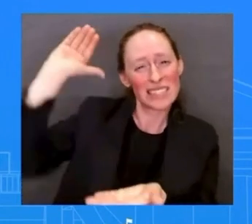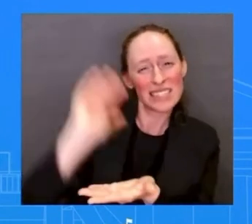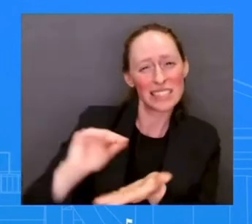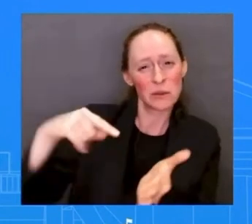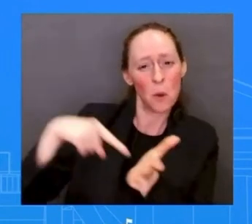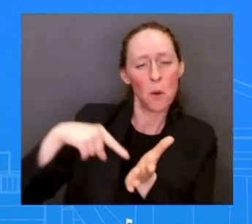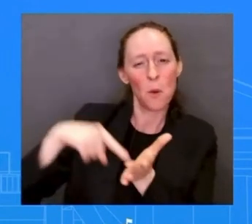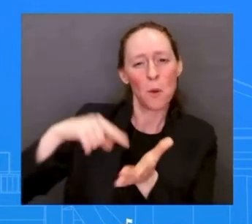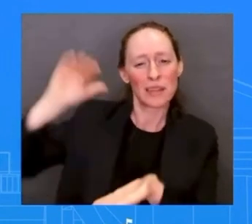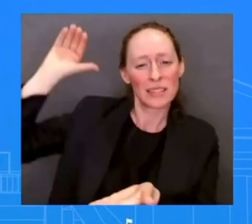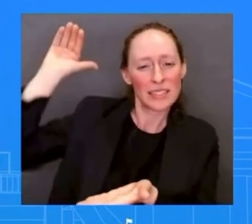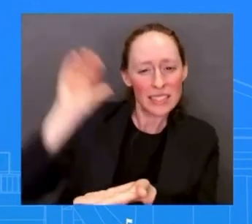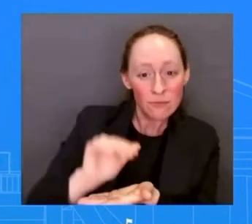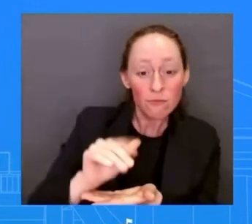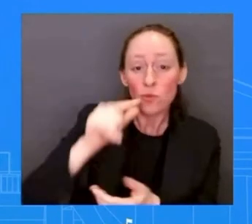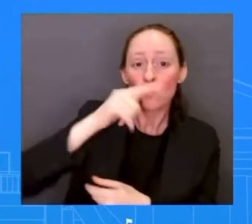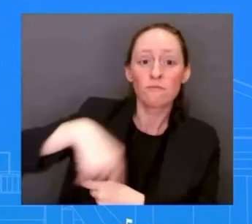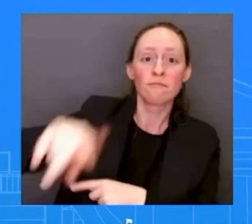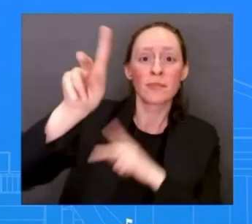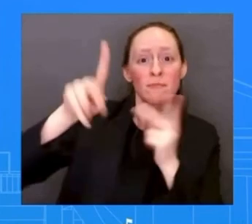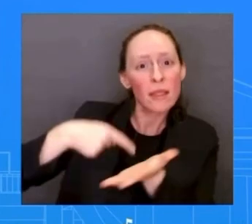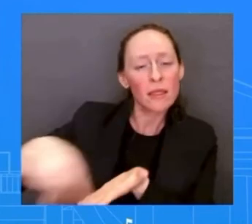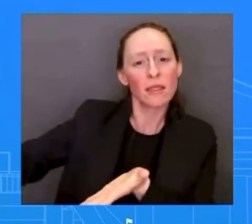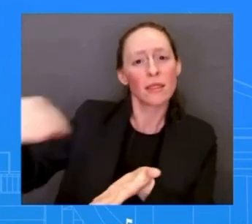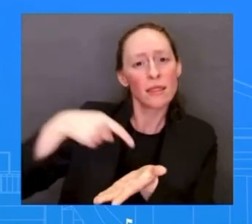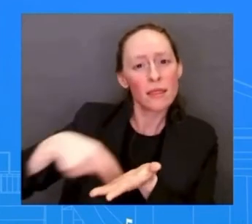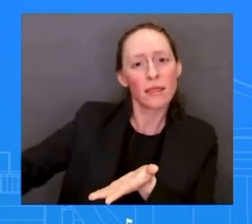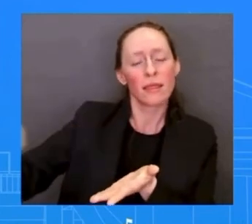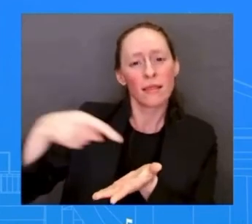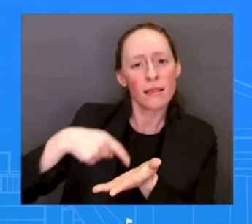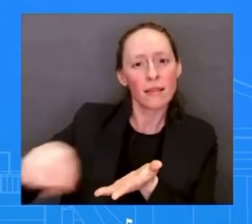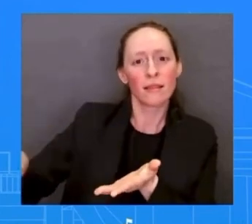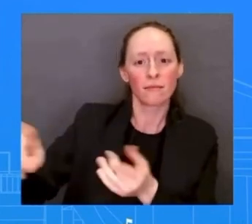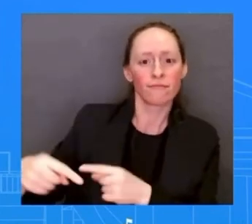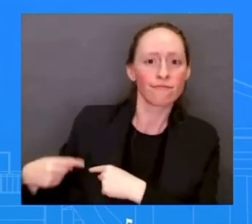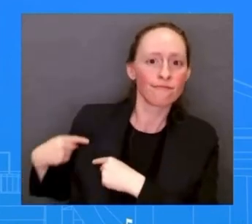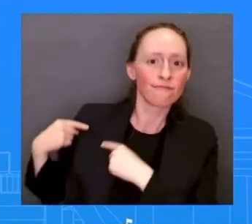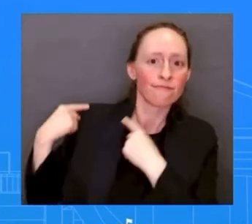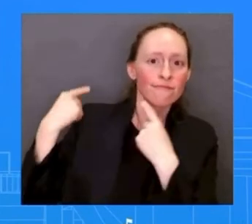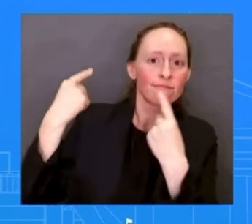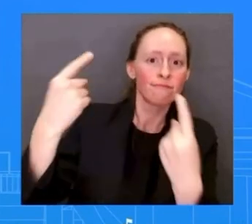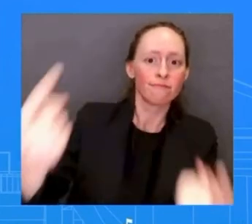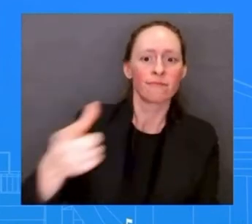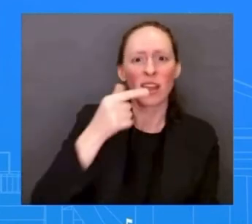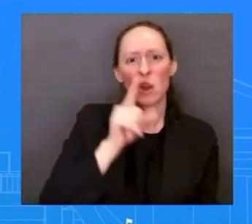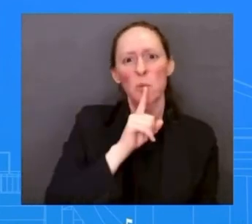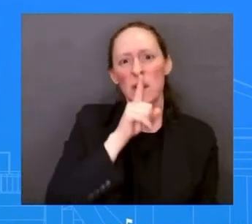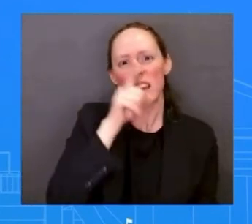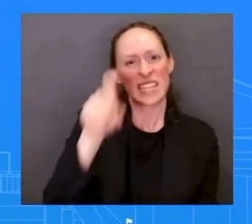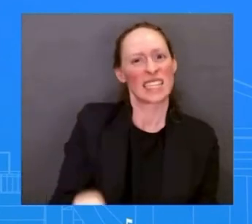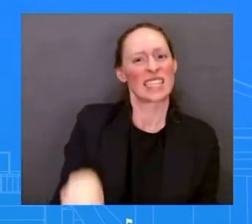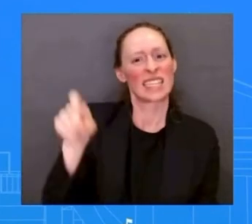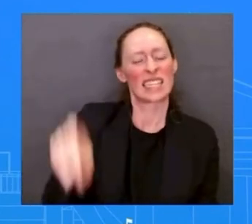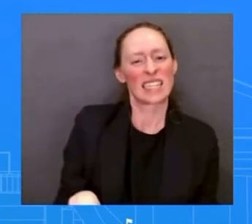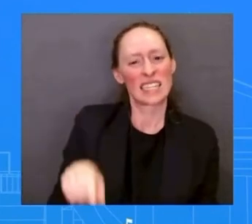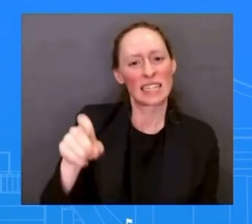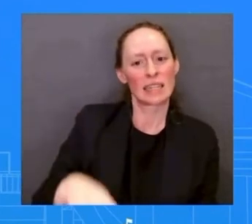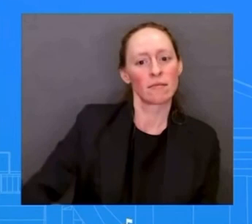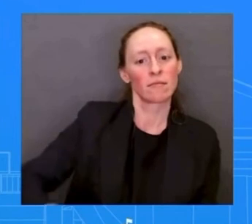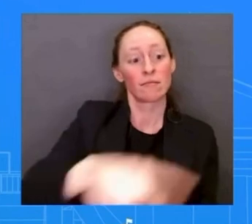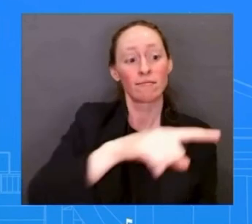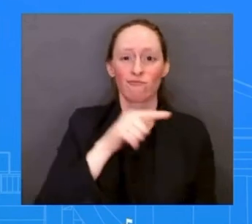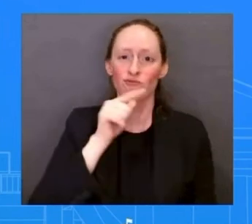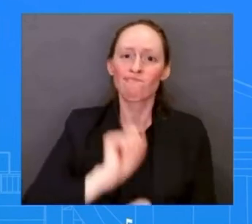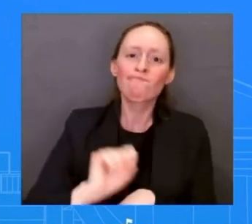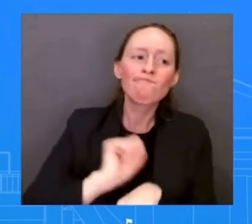are the types of middle-class folks that this president thinks are really important to this economy doing well. To take it back to the question